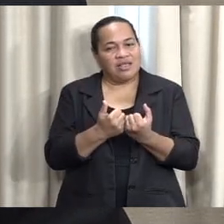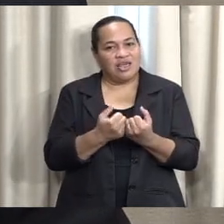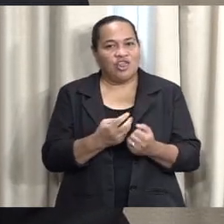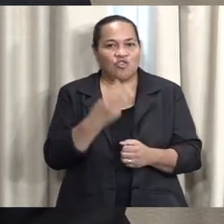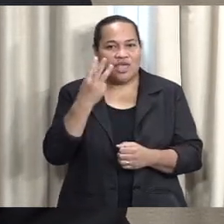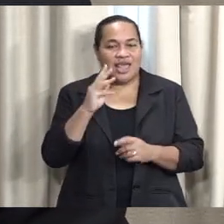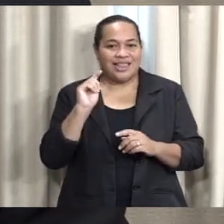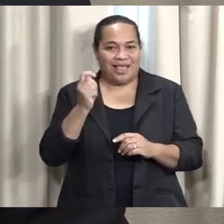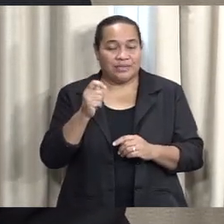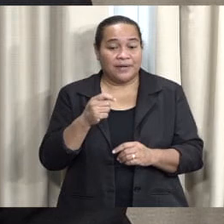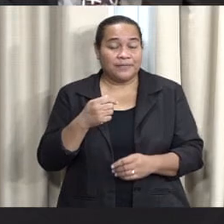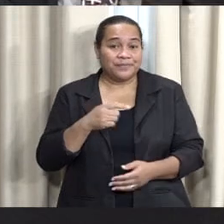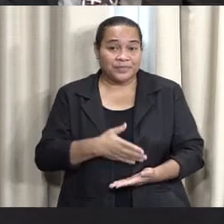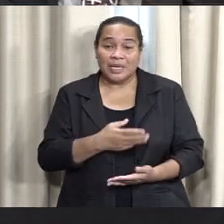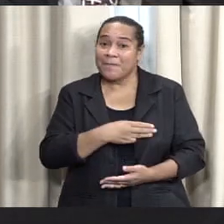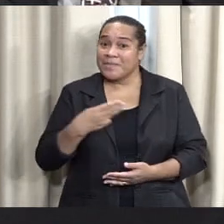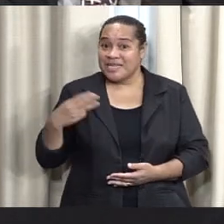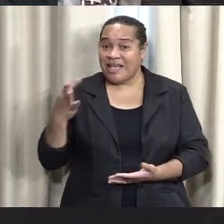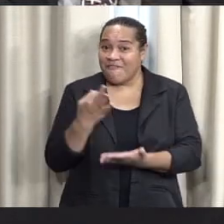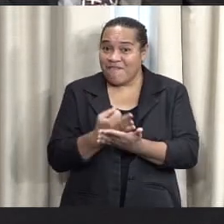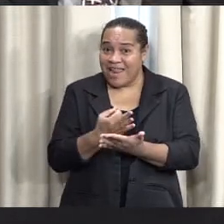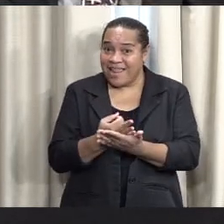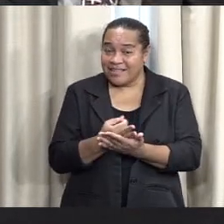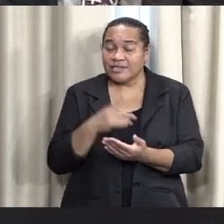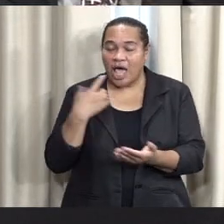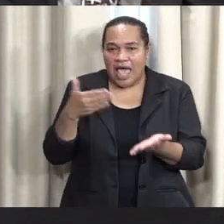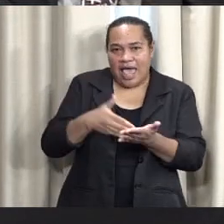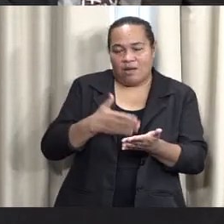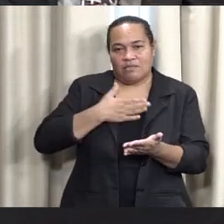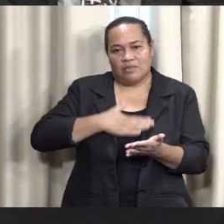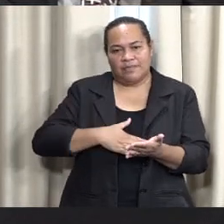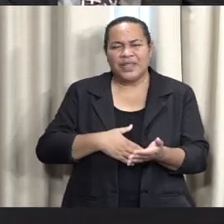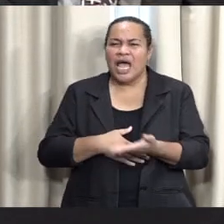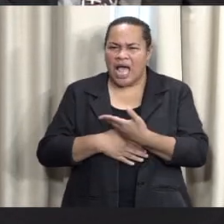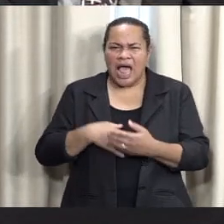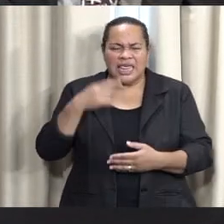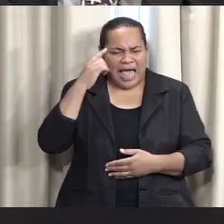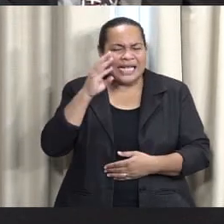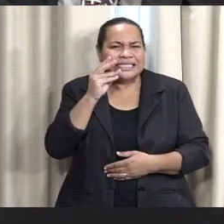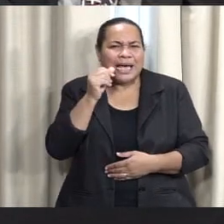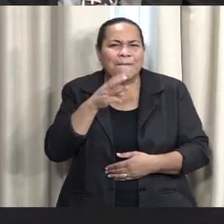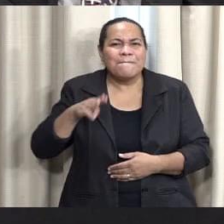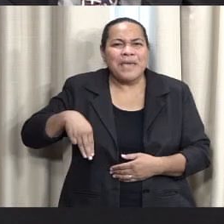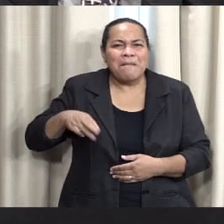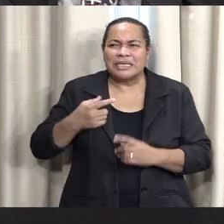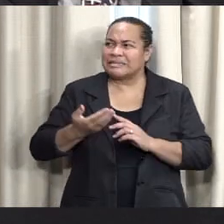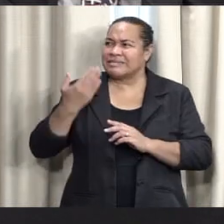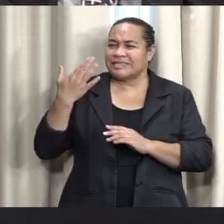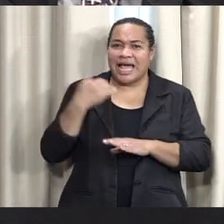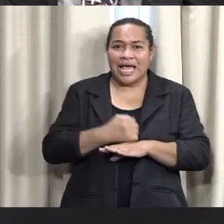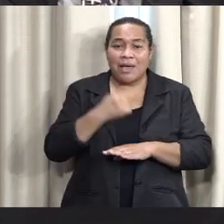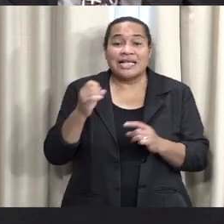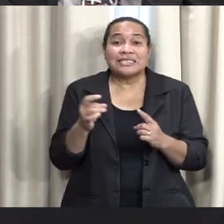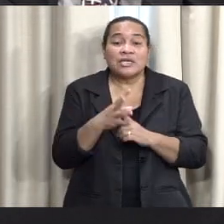And let me just add to that. I think some members of the previous government, and especially the